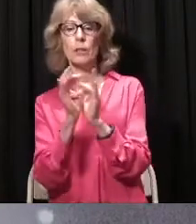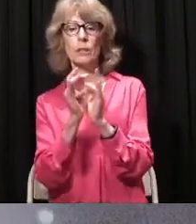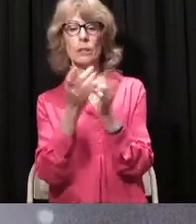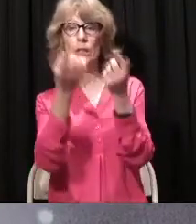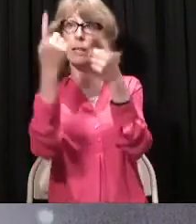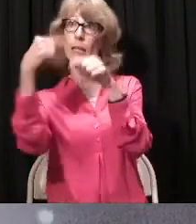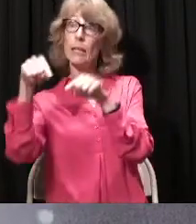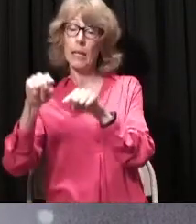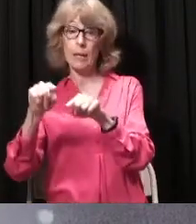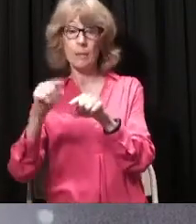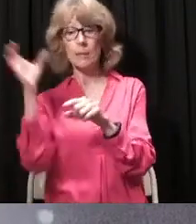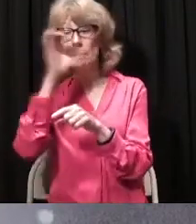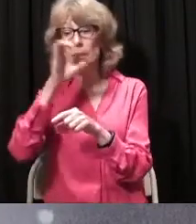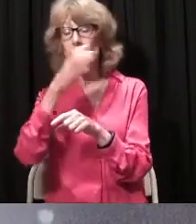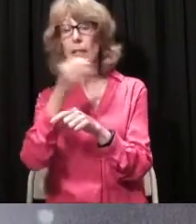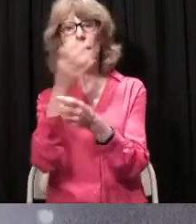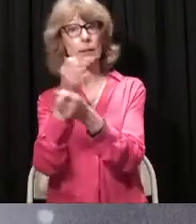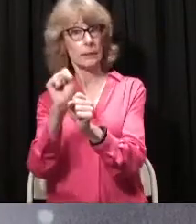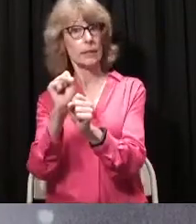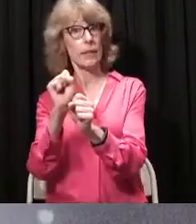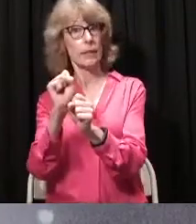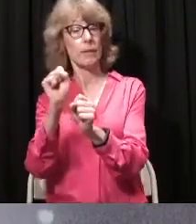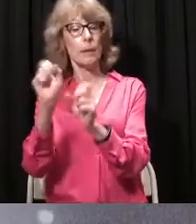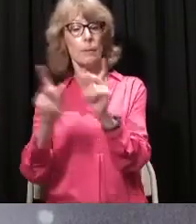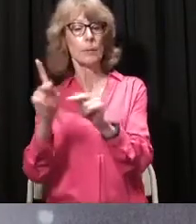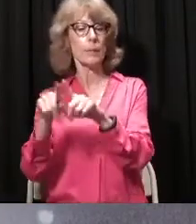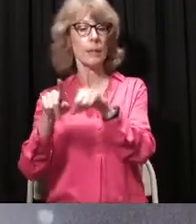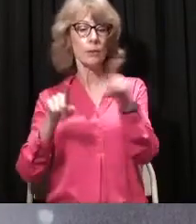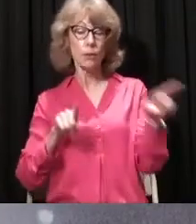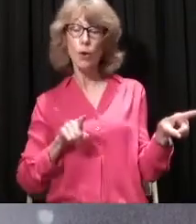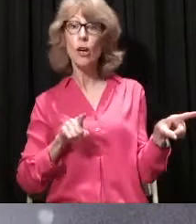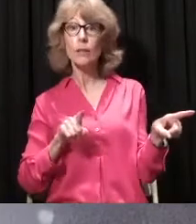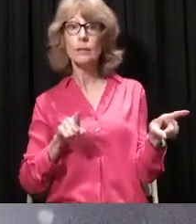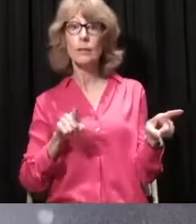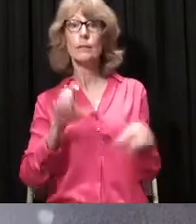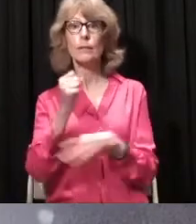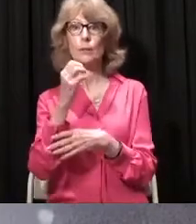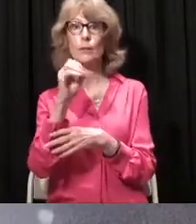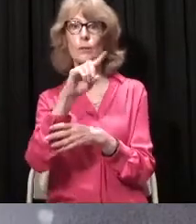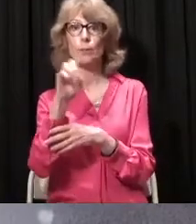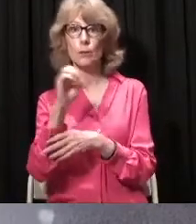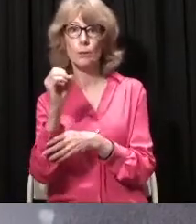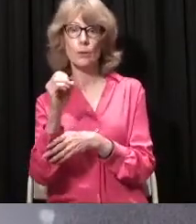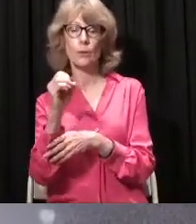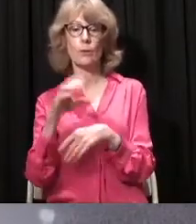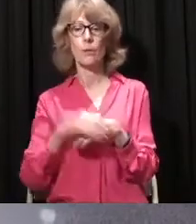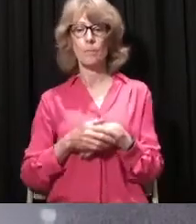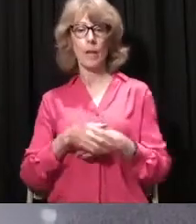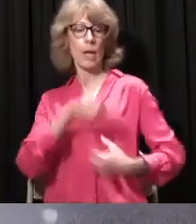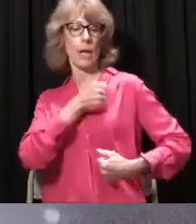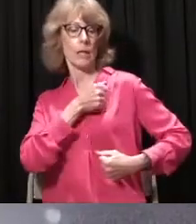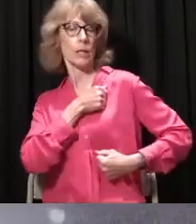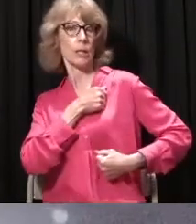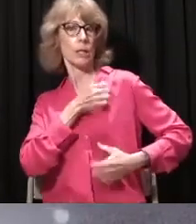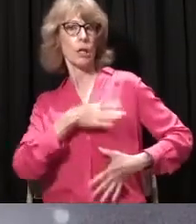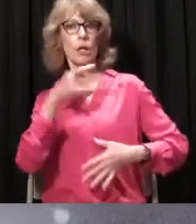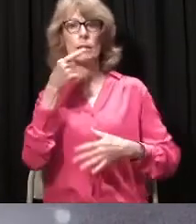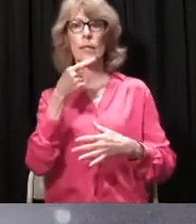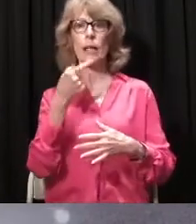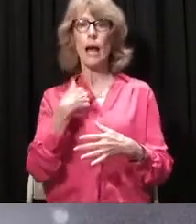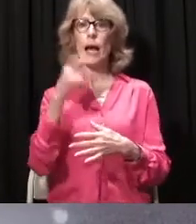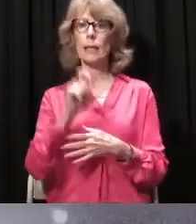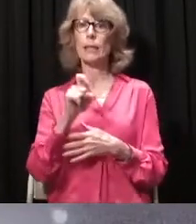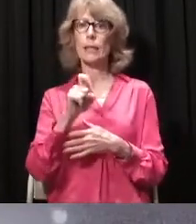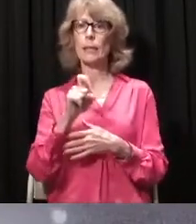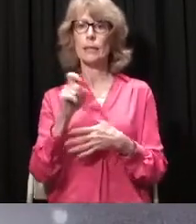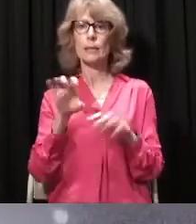the lost." That's the word sozo. Acts 16, when the centurion or the prison guard, he asks, "What must I do to be sozo? What